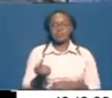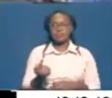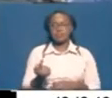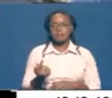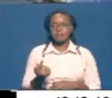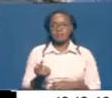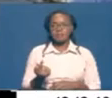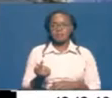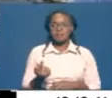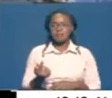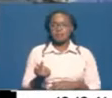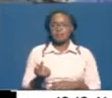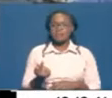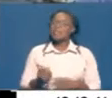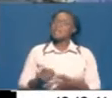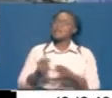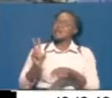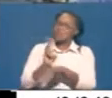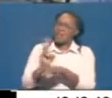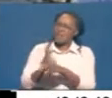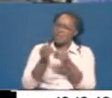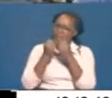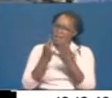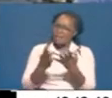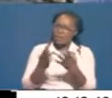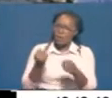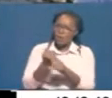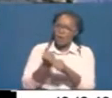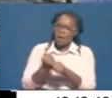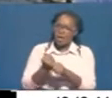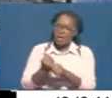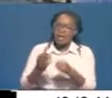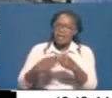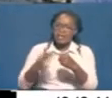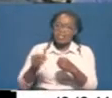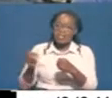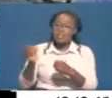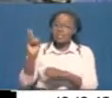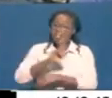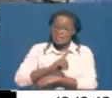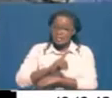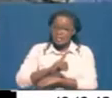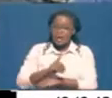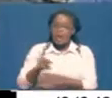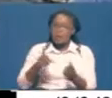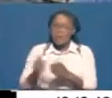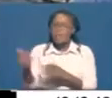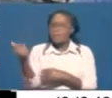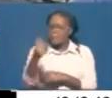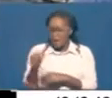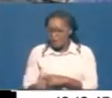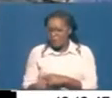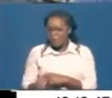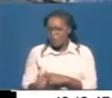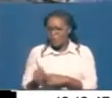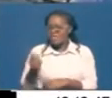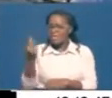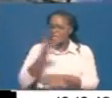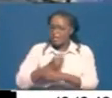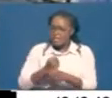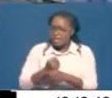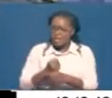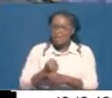sense to work for more than 90 days without receiving a single cent for the days you have worked. Ladies